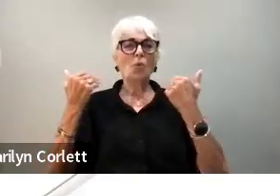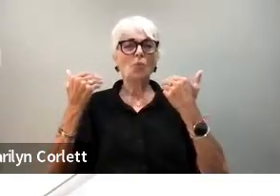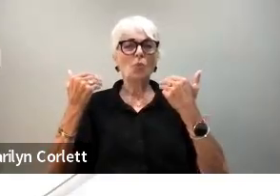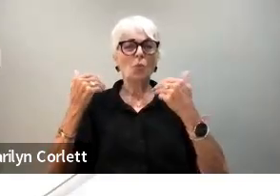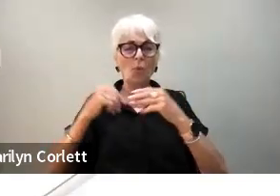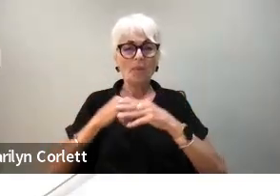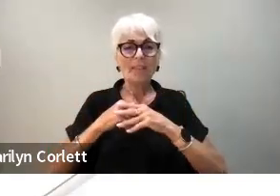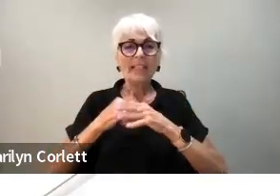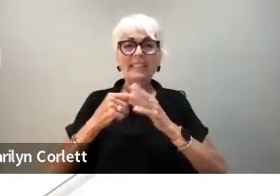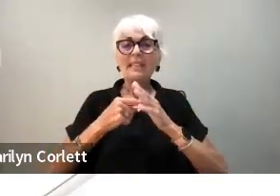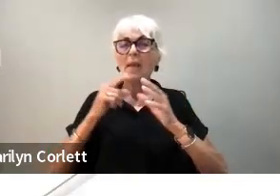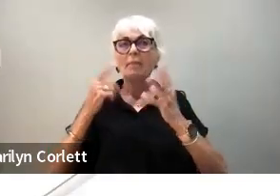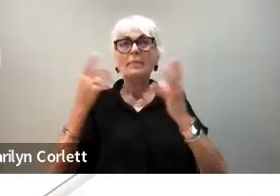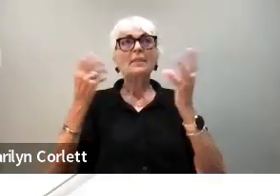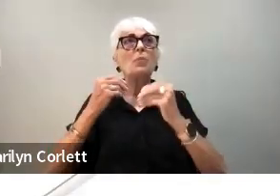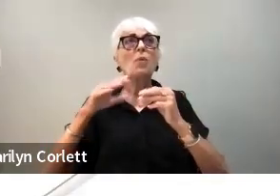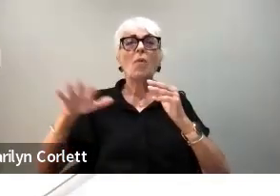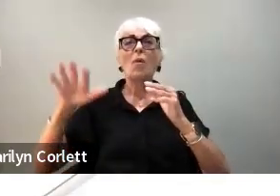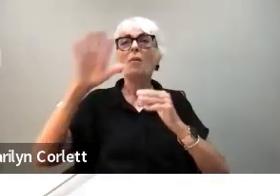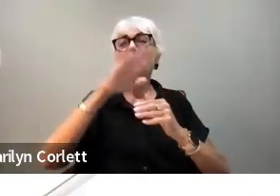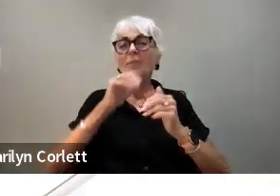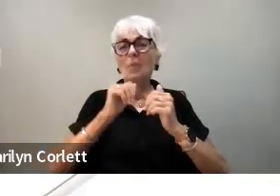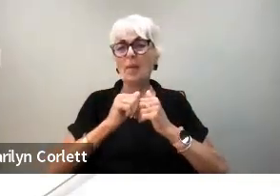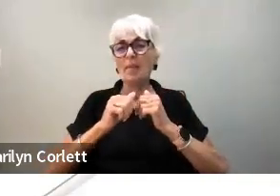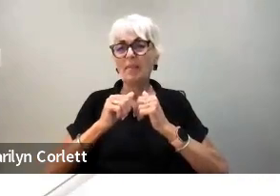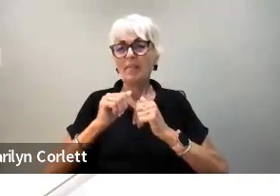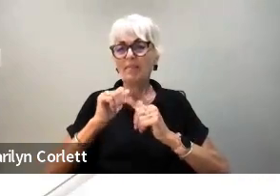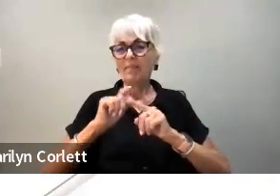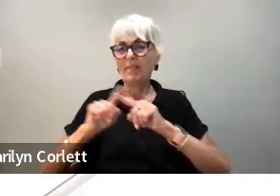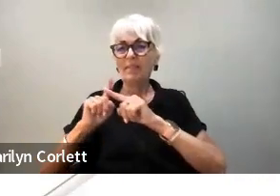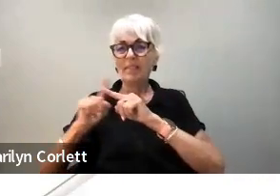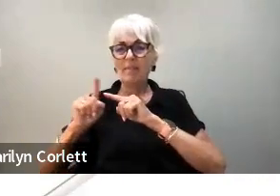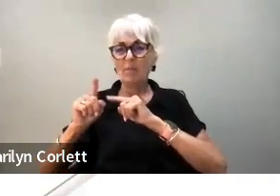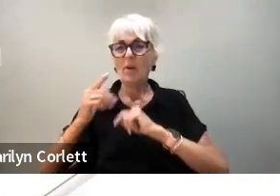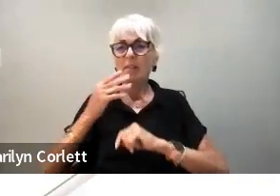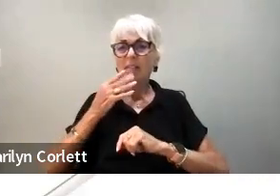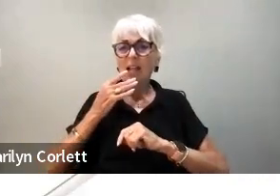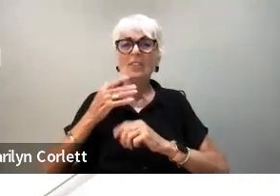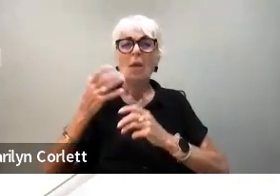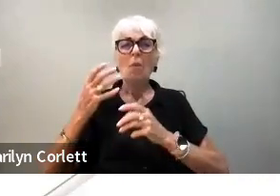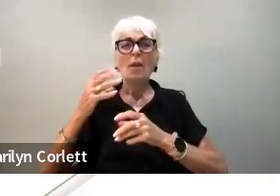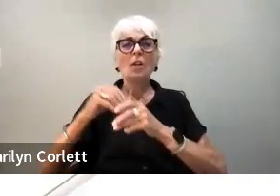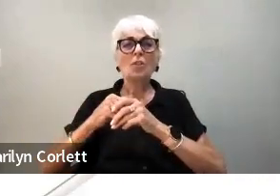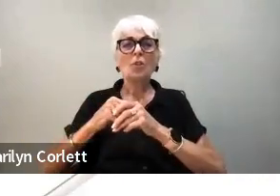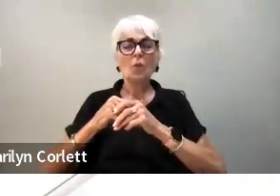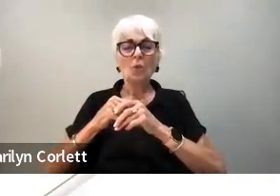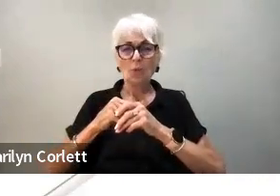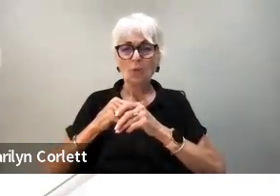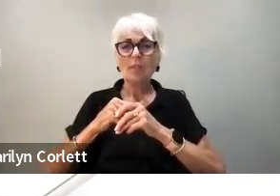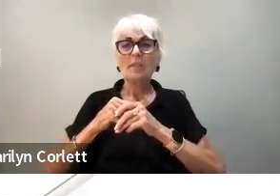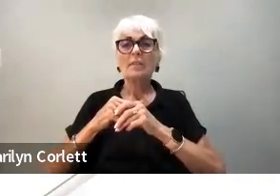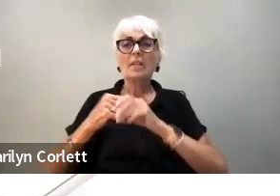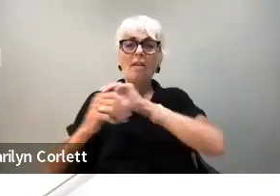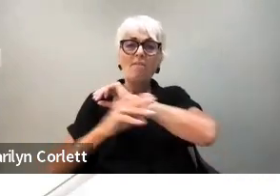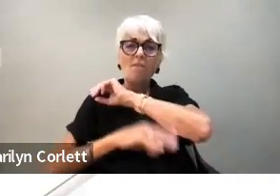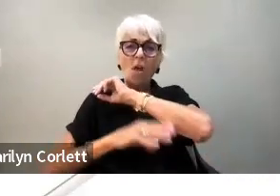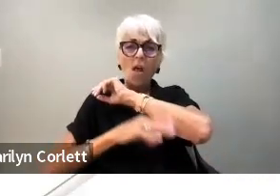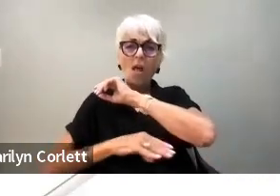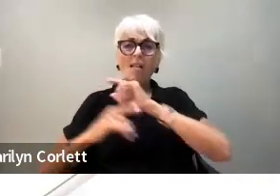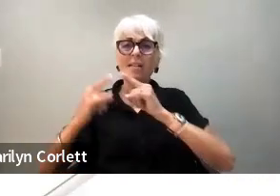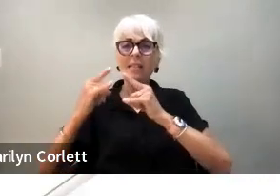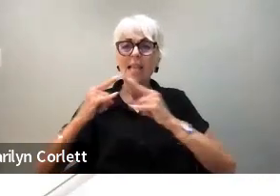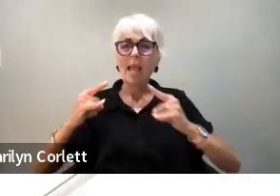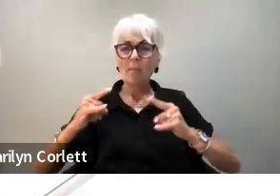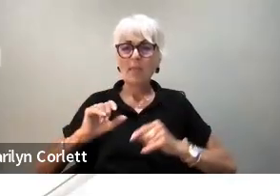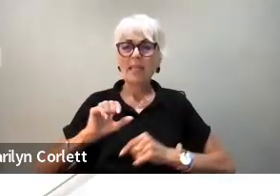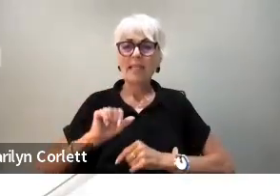better scenery with all the fall colors. So I wanted to put some fall AT on here, or fall camping AT on here.